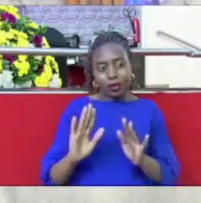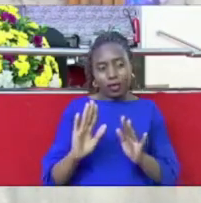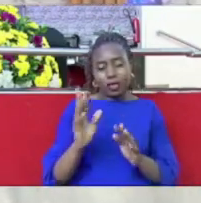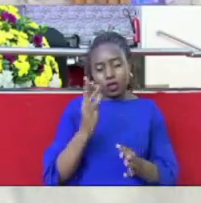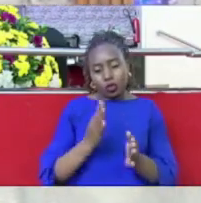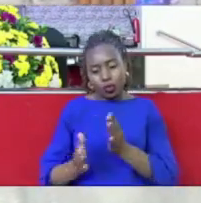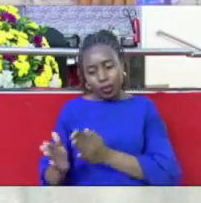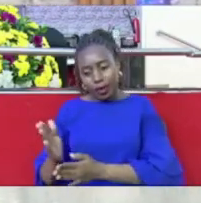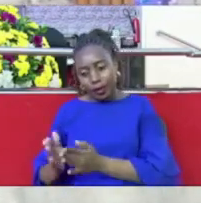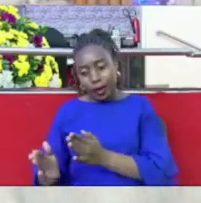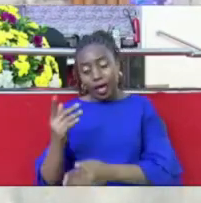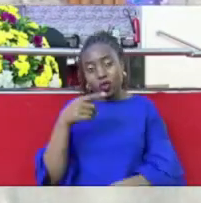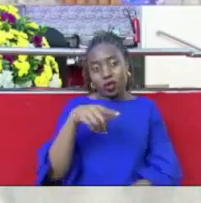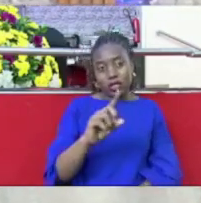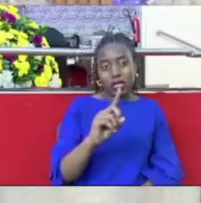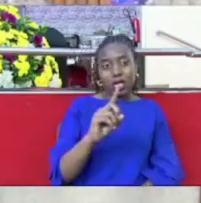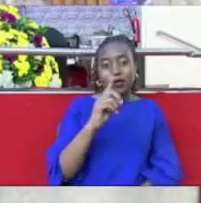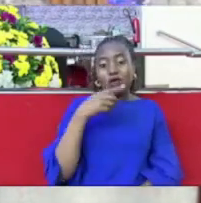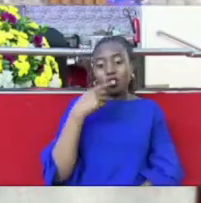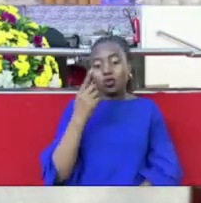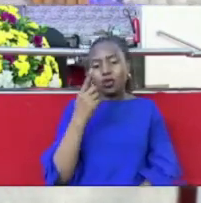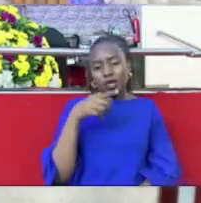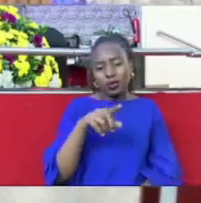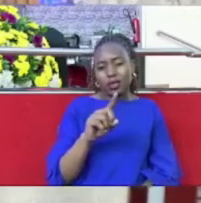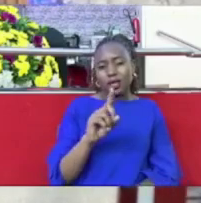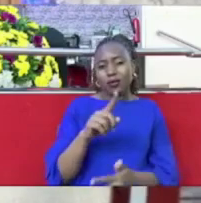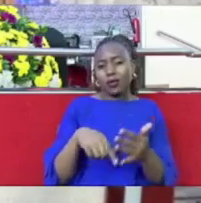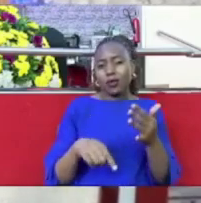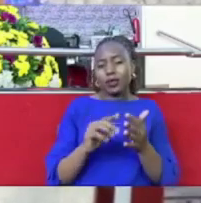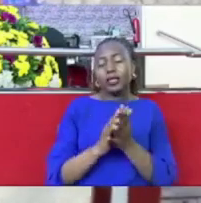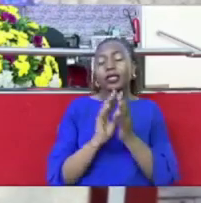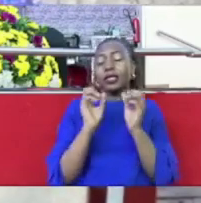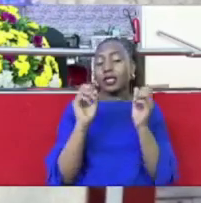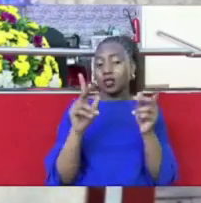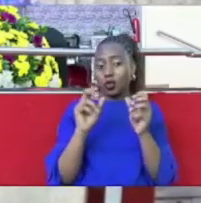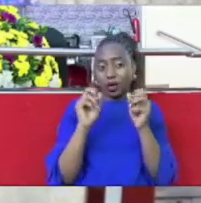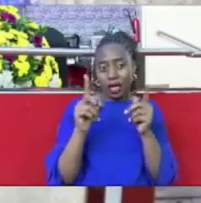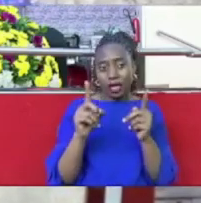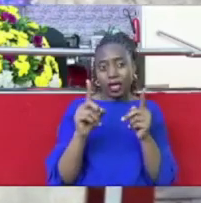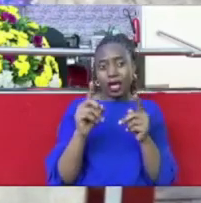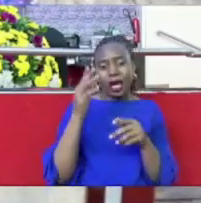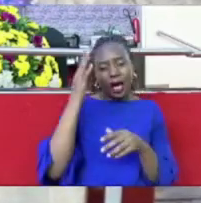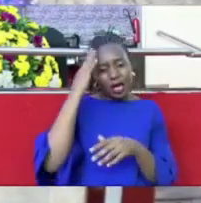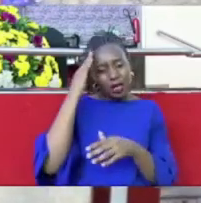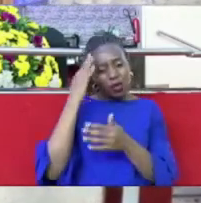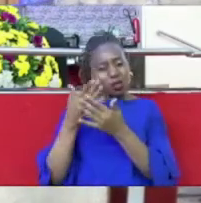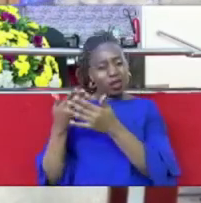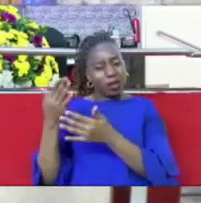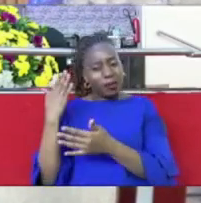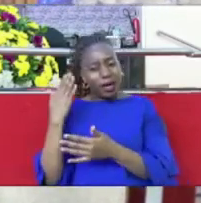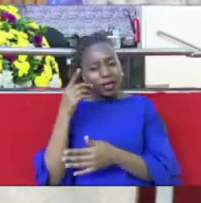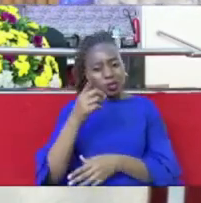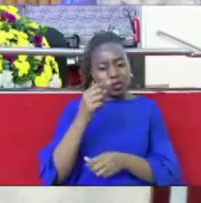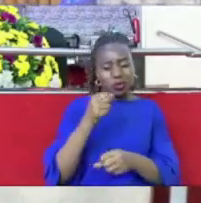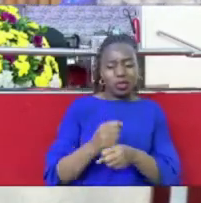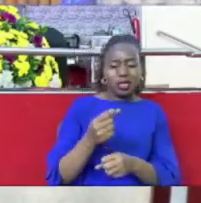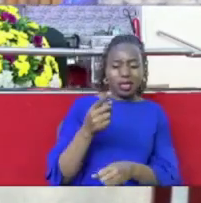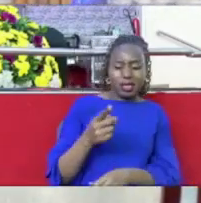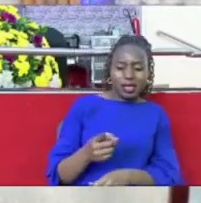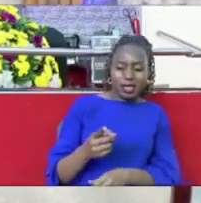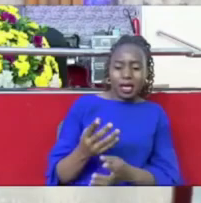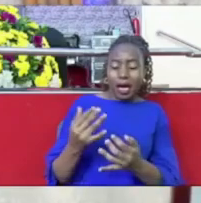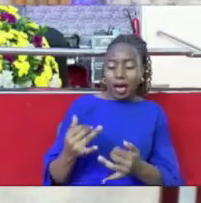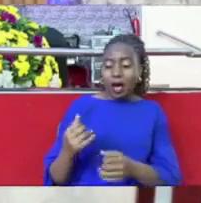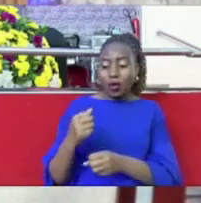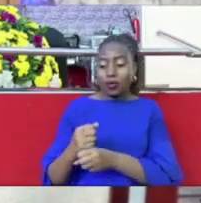ujitayarishe. To tell yourself it's okay. Ujiambie ni sawa. I know the other day you did this. Najua kwamba ulifanya hivi. And this other time you've done this again. Wakati huu